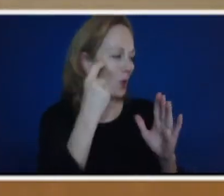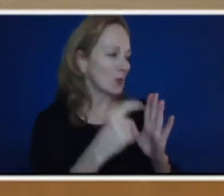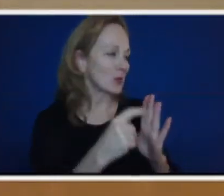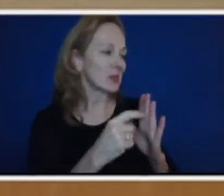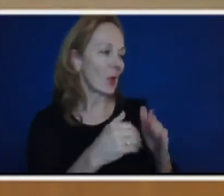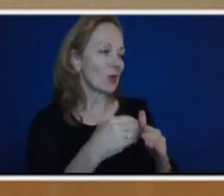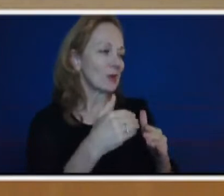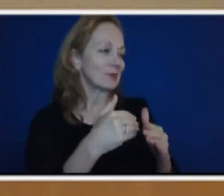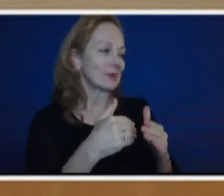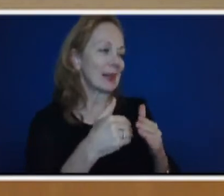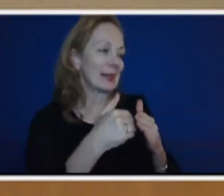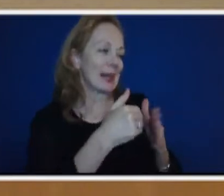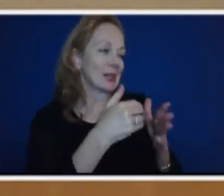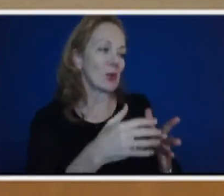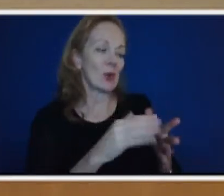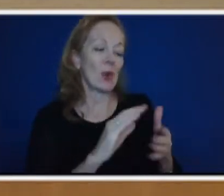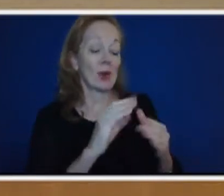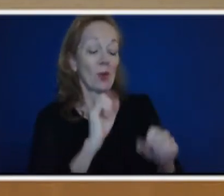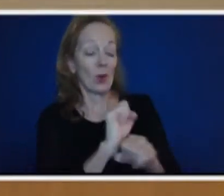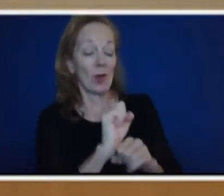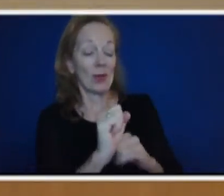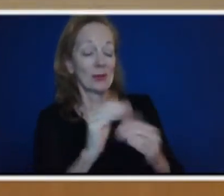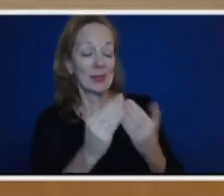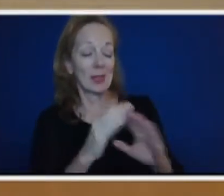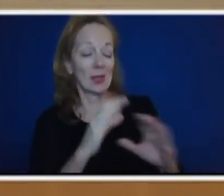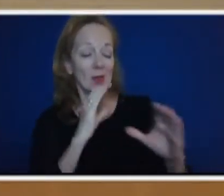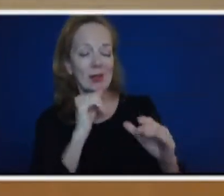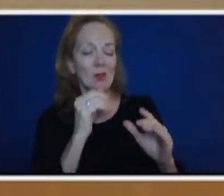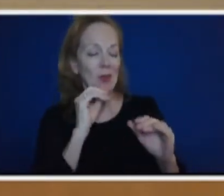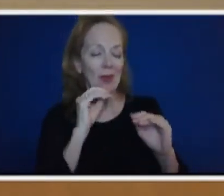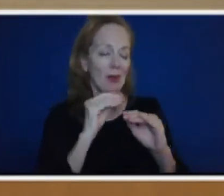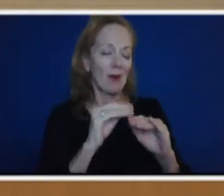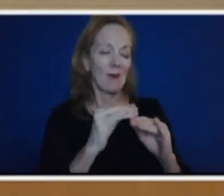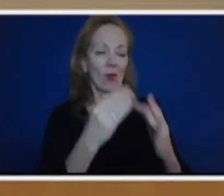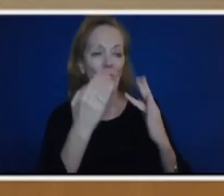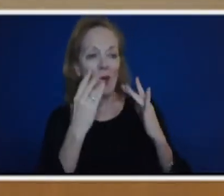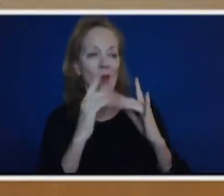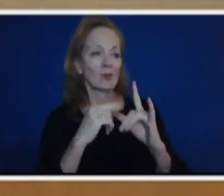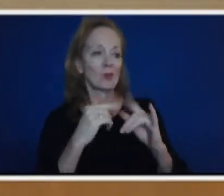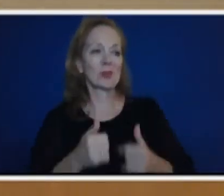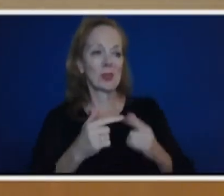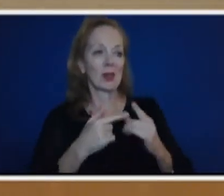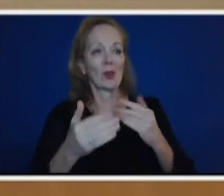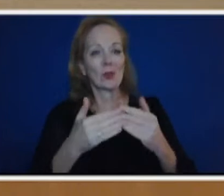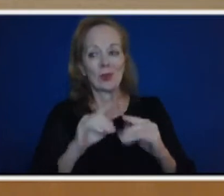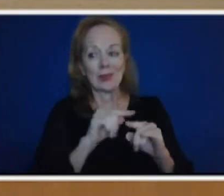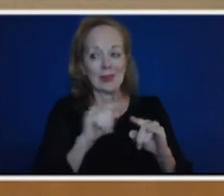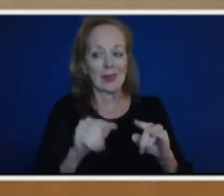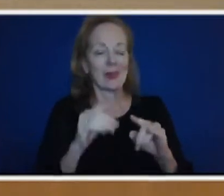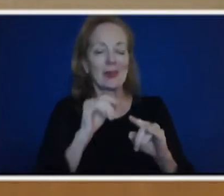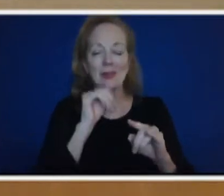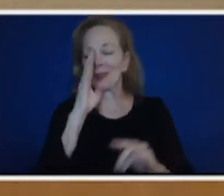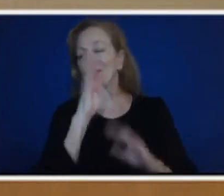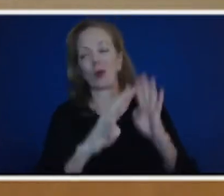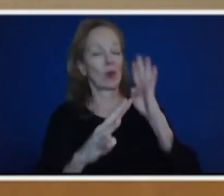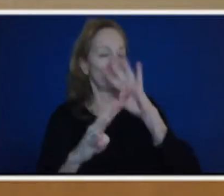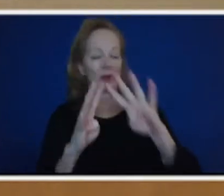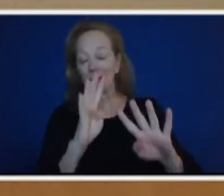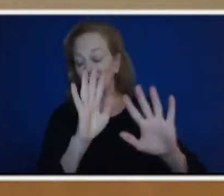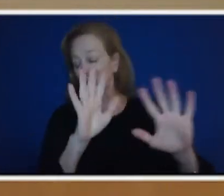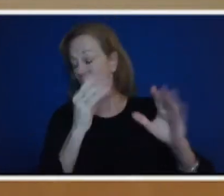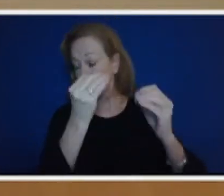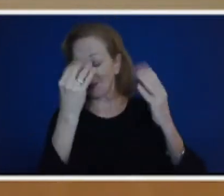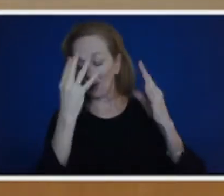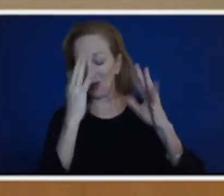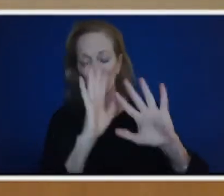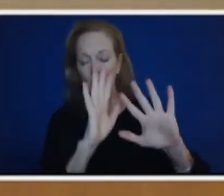city communication. We didn't want to inundate residents with City of Charlotte posts on Nextdoor to where they just turn us off and don't listen anymore. So we're balancing a lot of